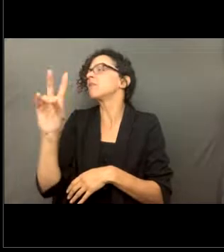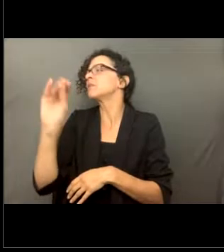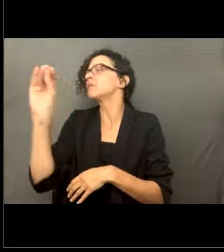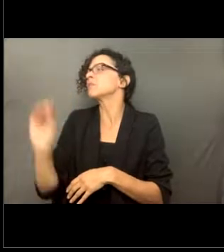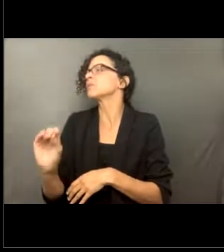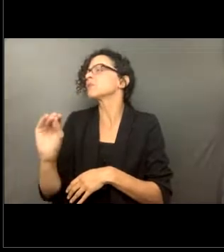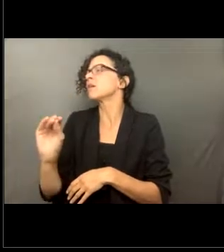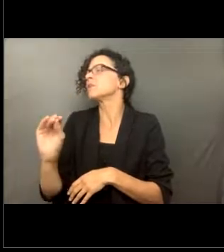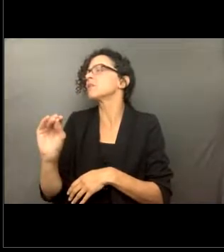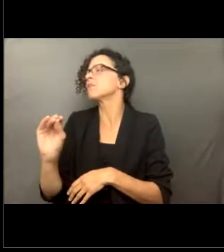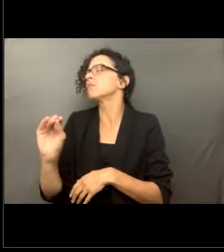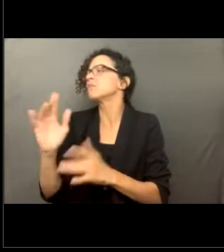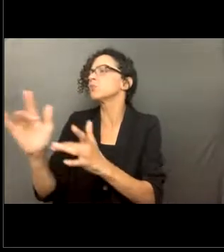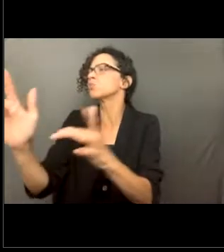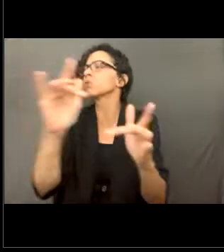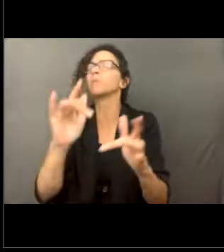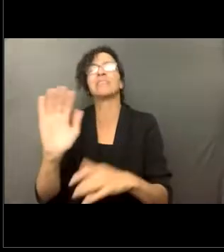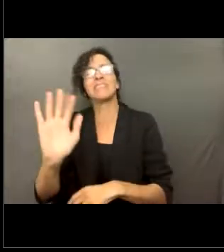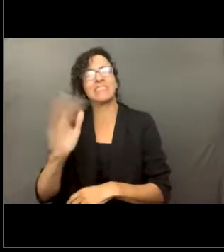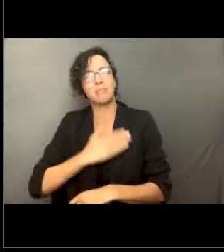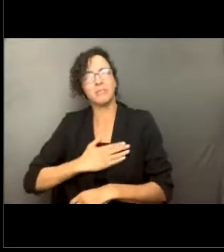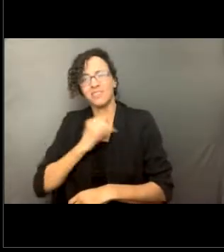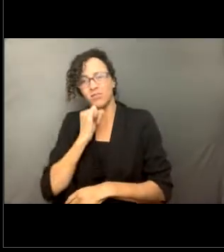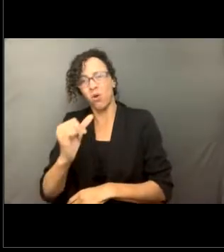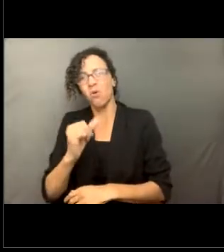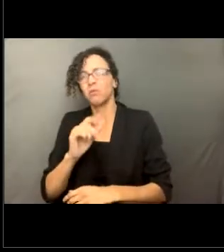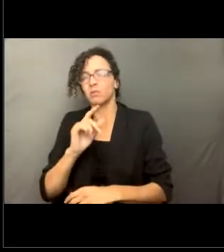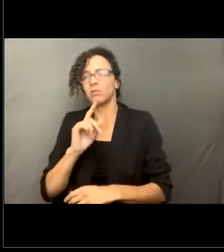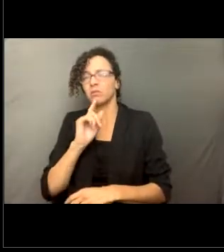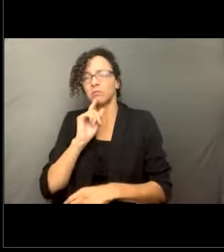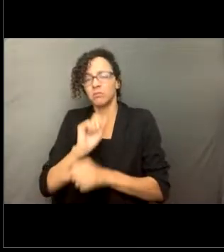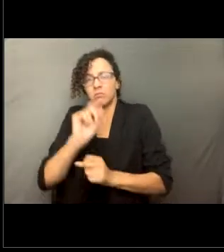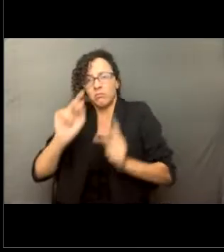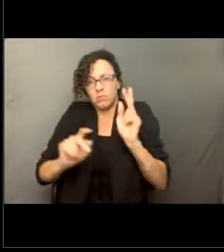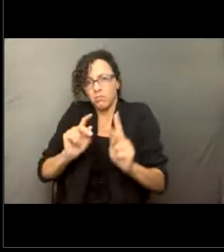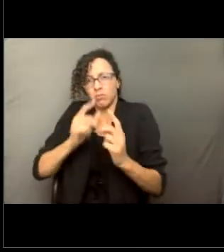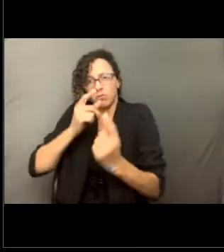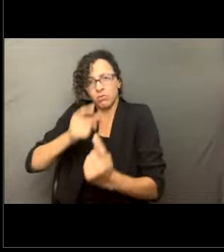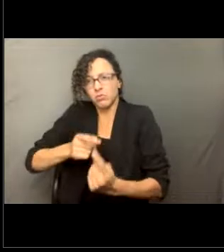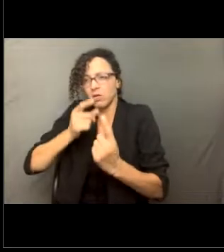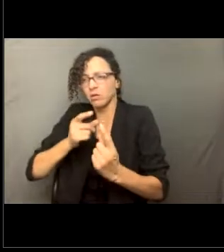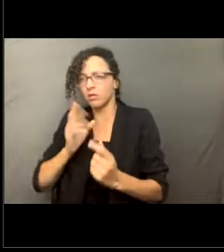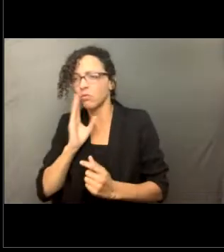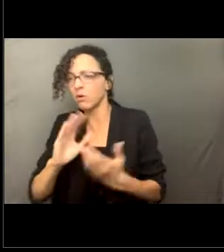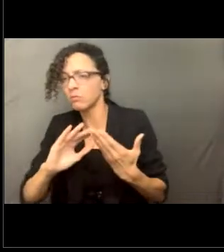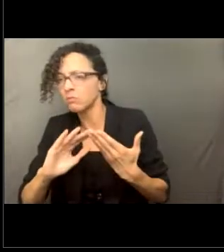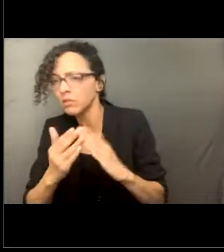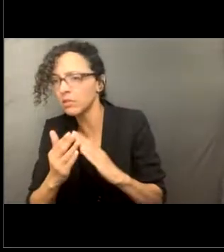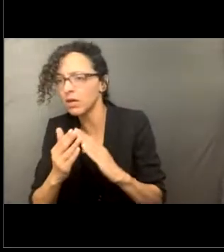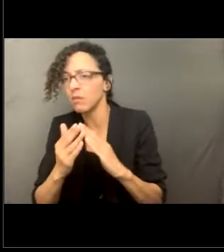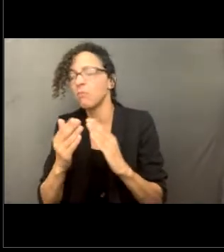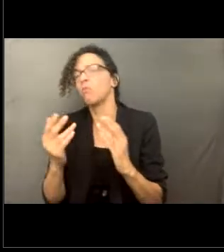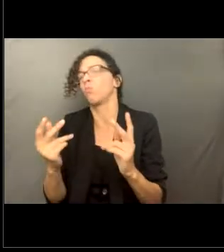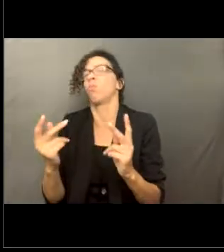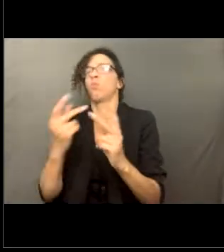really struggling out there and it's going to get worse in the next 2 years. And I hope we prioritize it as it should be.